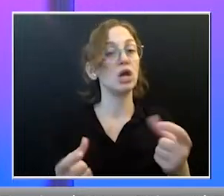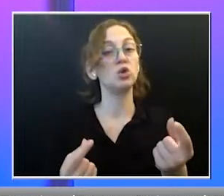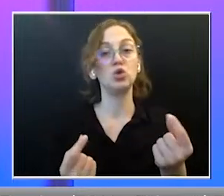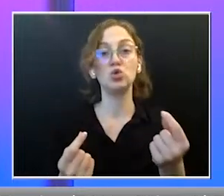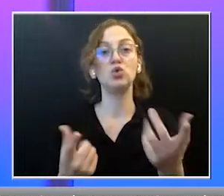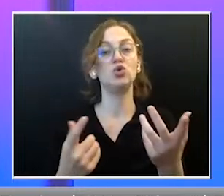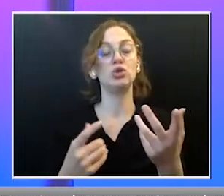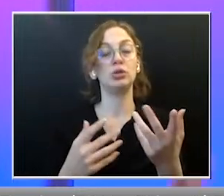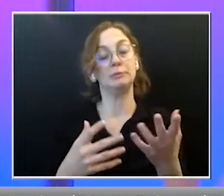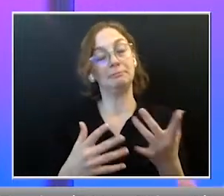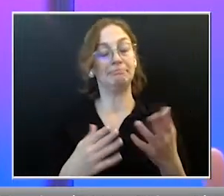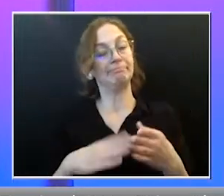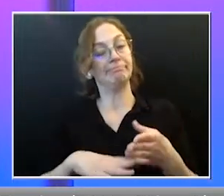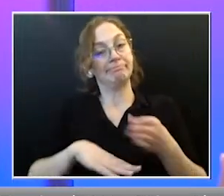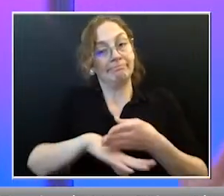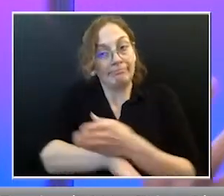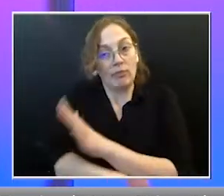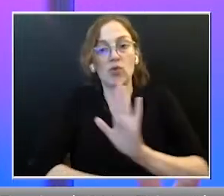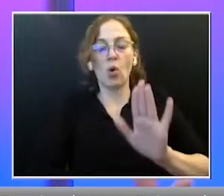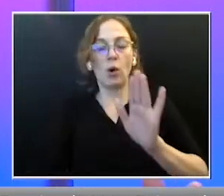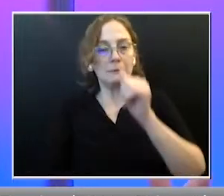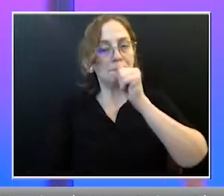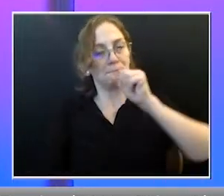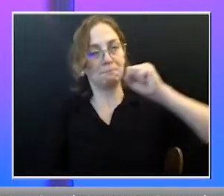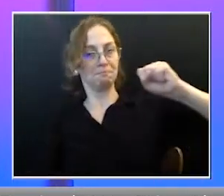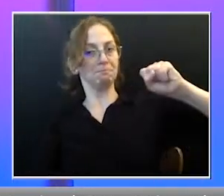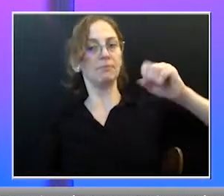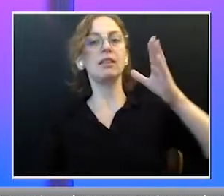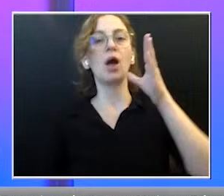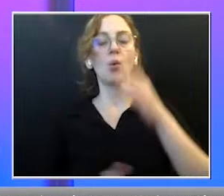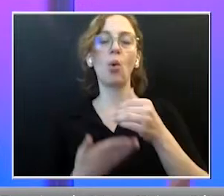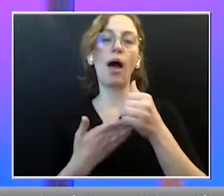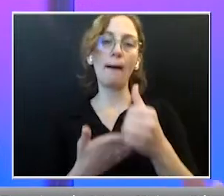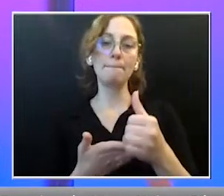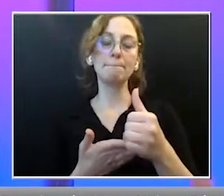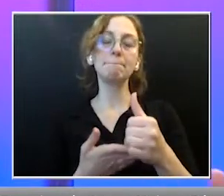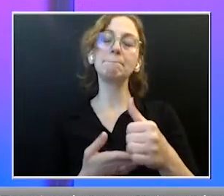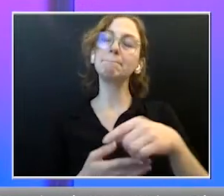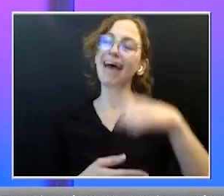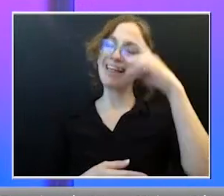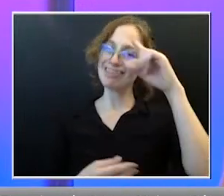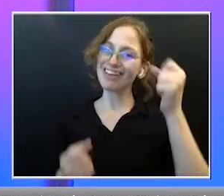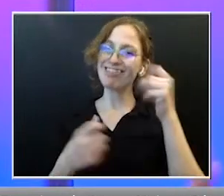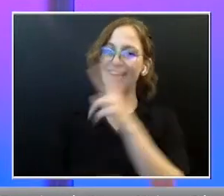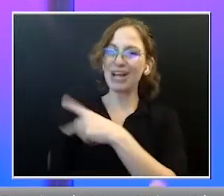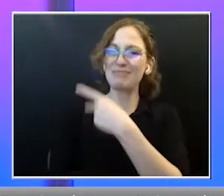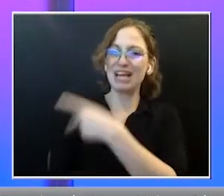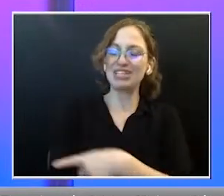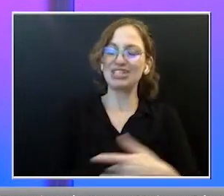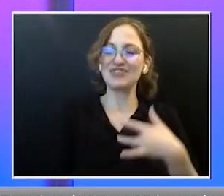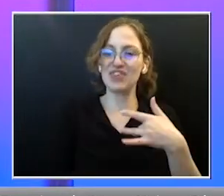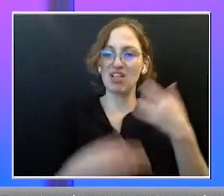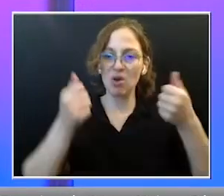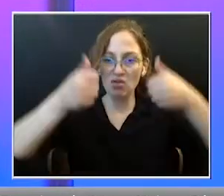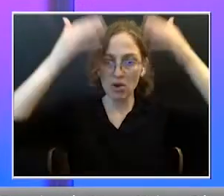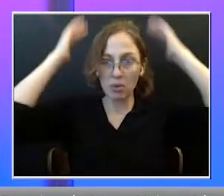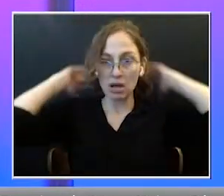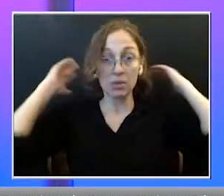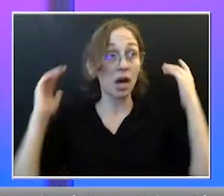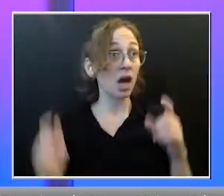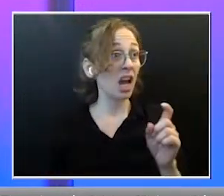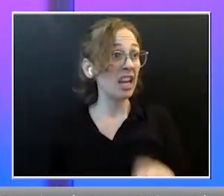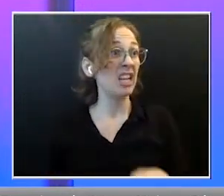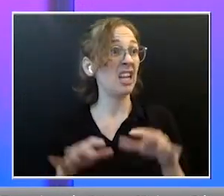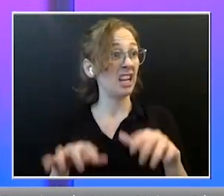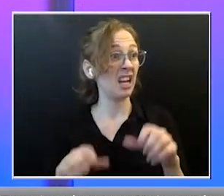everything. I also think a lot of patients feel overwhelmed that oh, well, I need to do this hour-and-a-half class every day. And